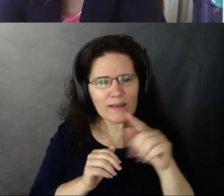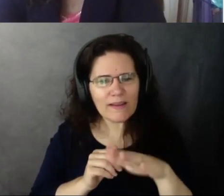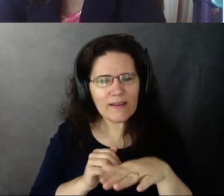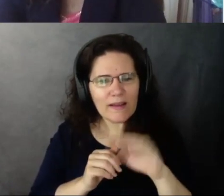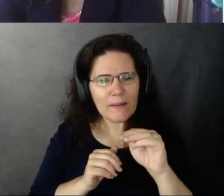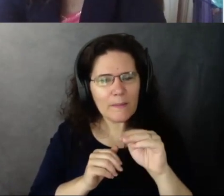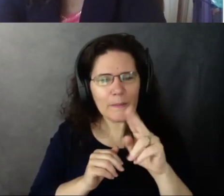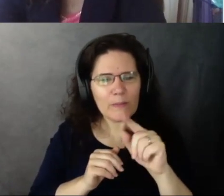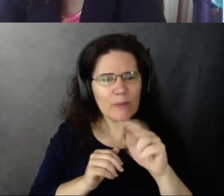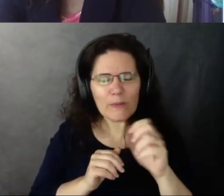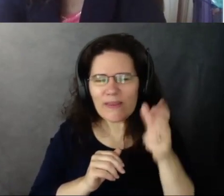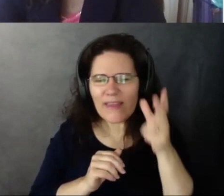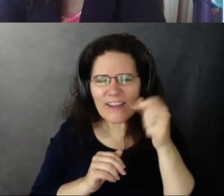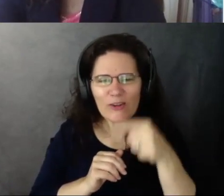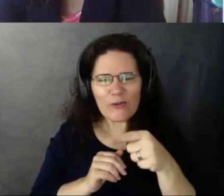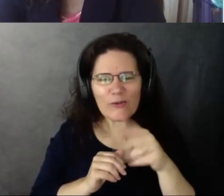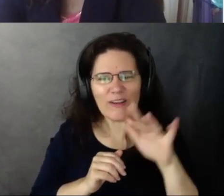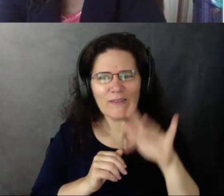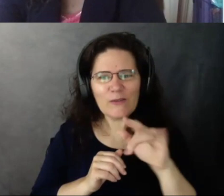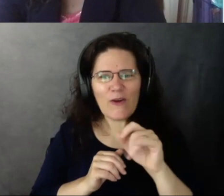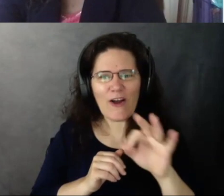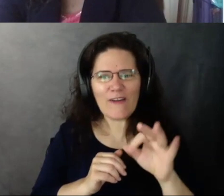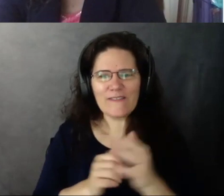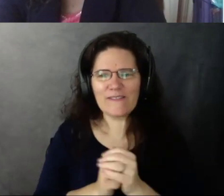We can't hear you because you're muted.